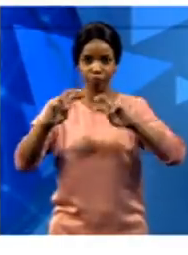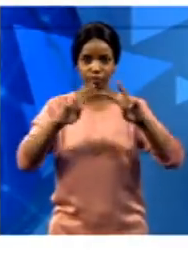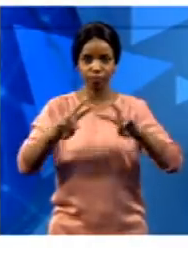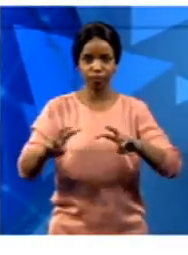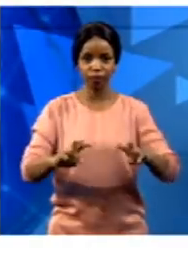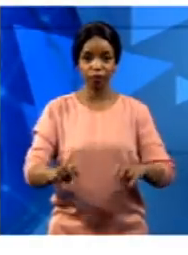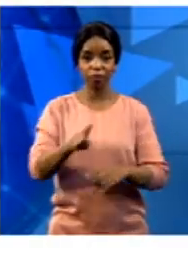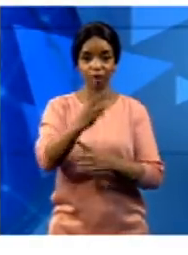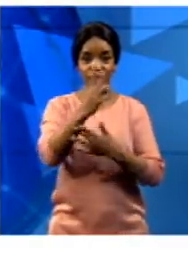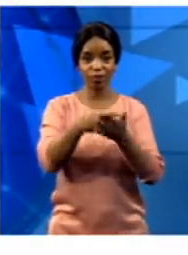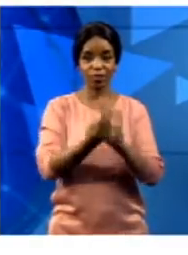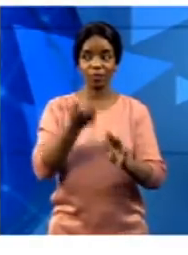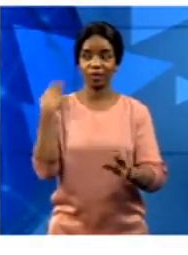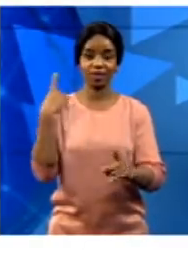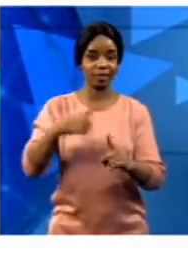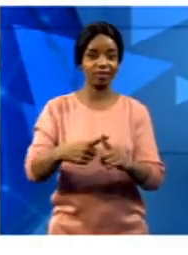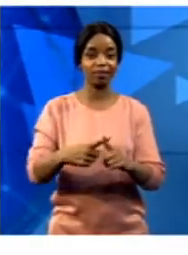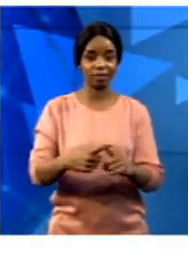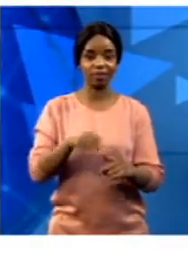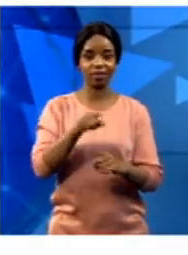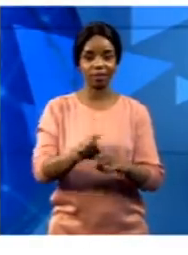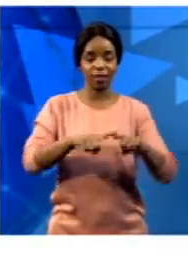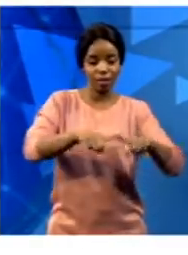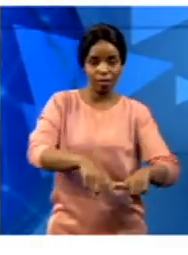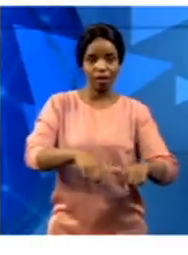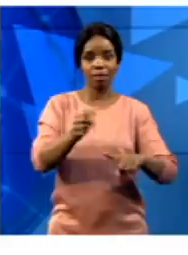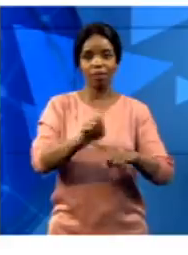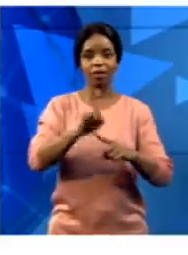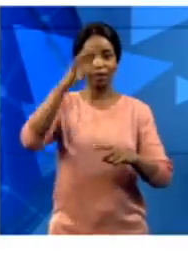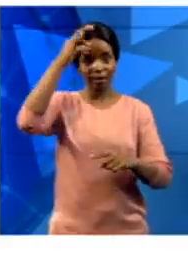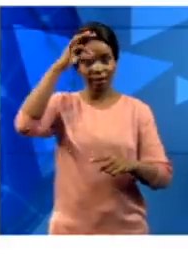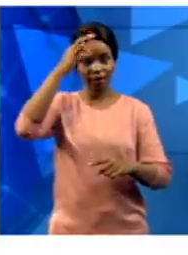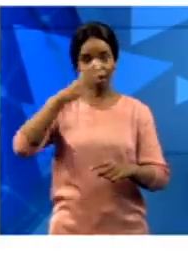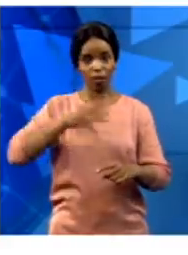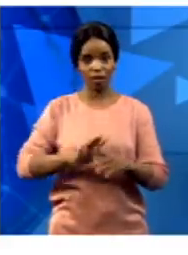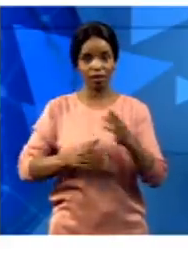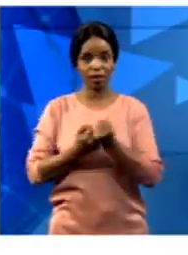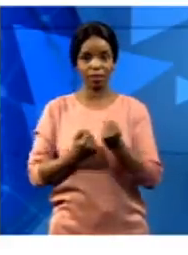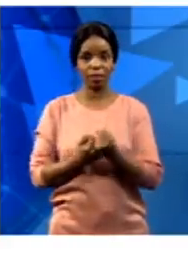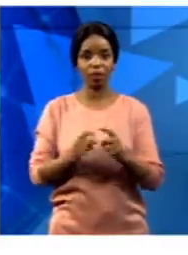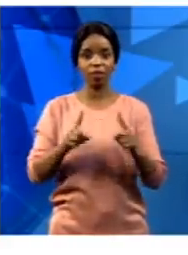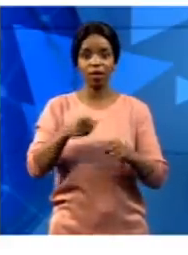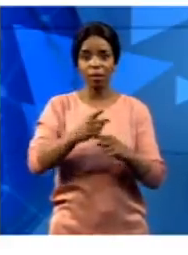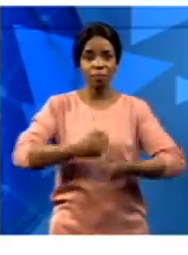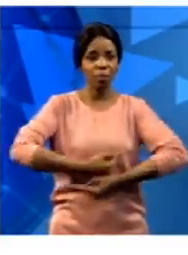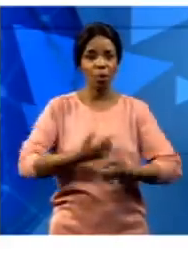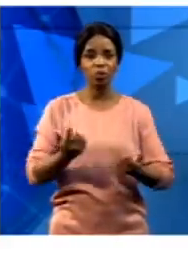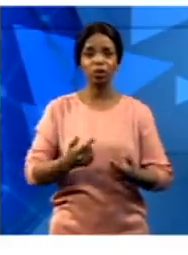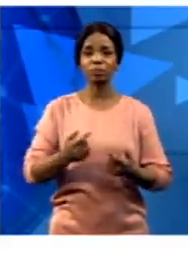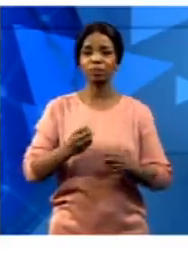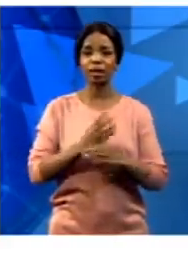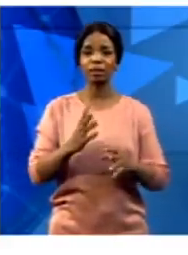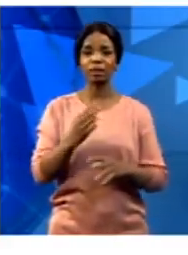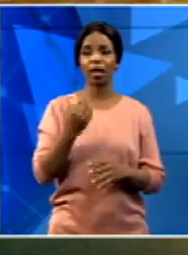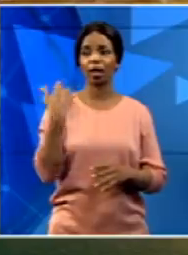lot of demand from business for support. That tool that you're busy going through now, it was only launched on Thursday, and already 2,500